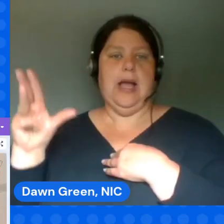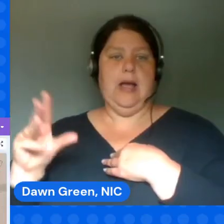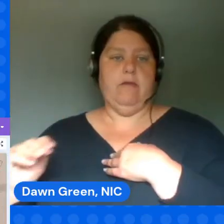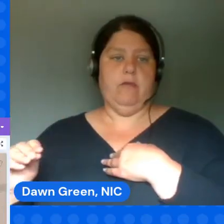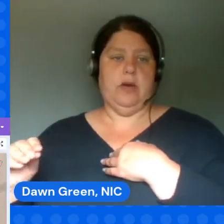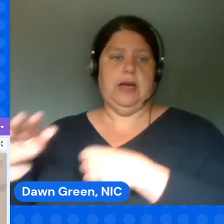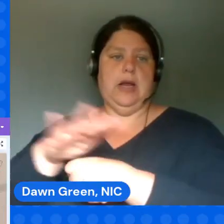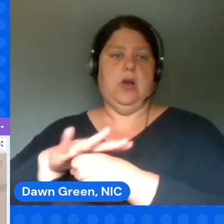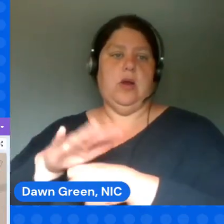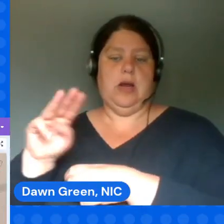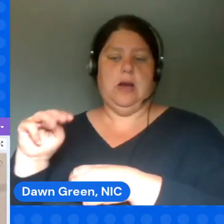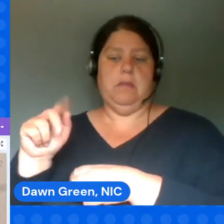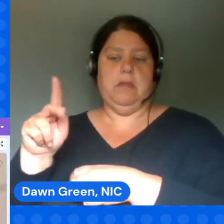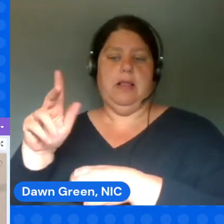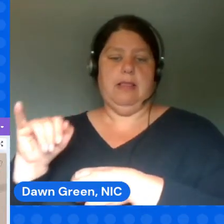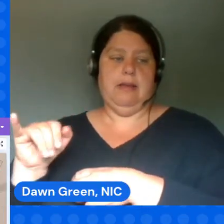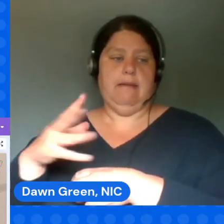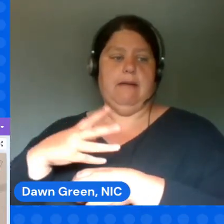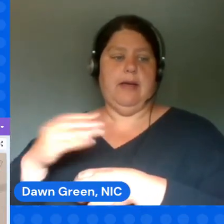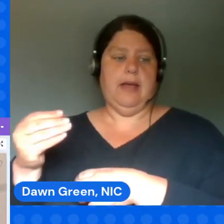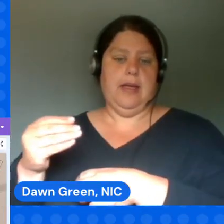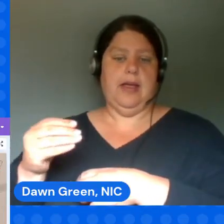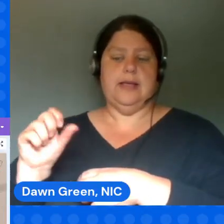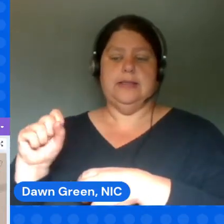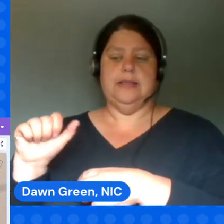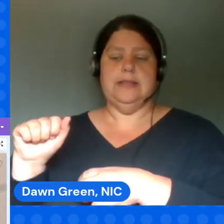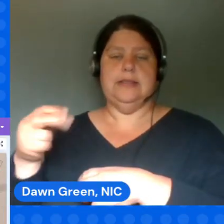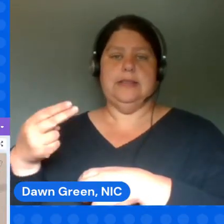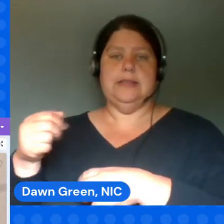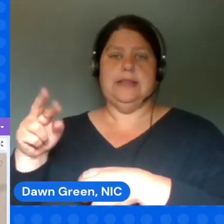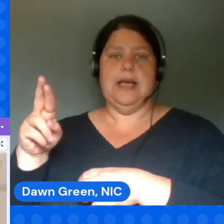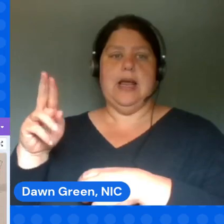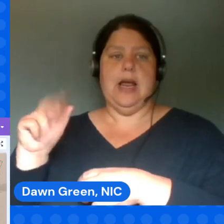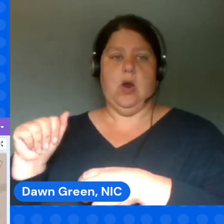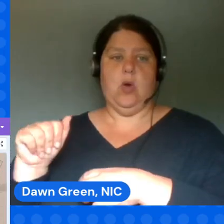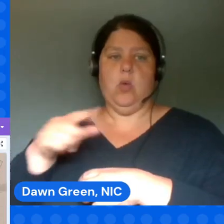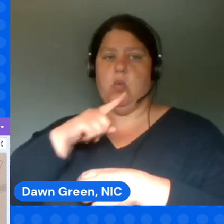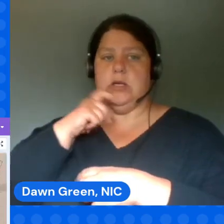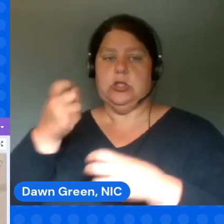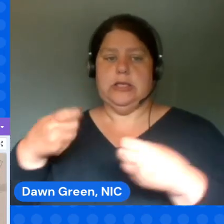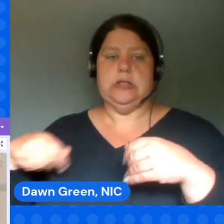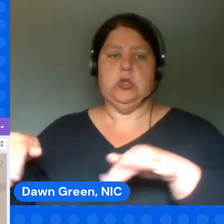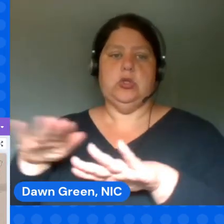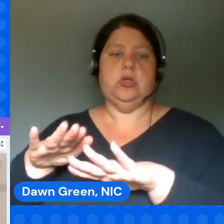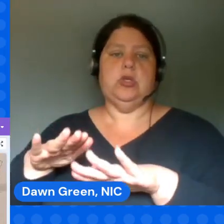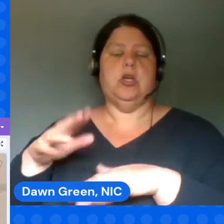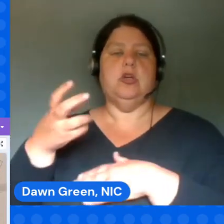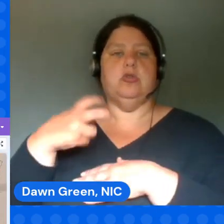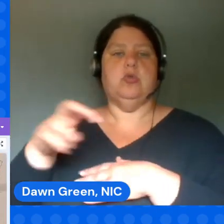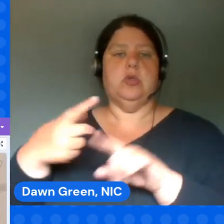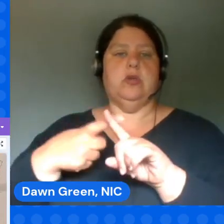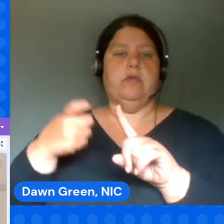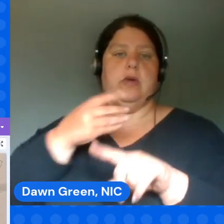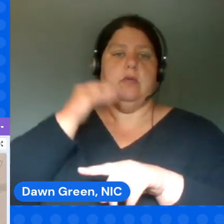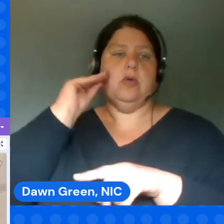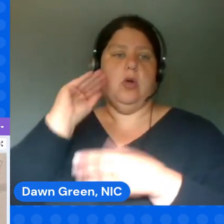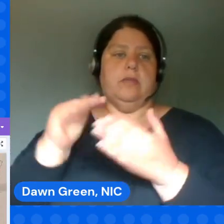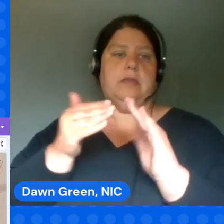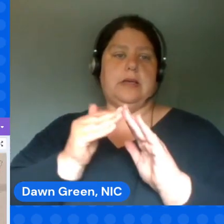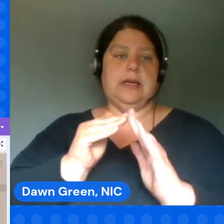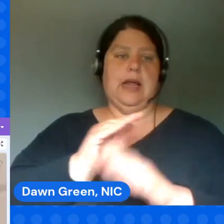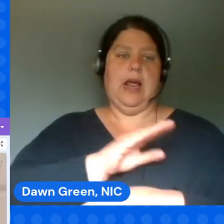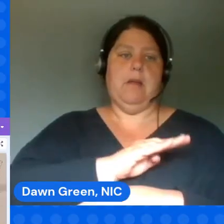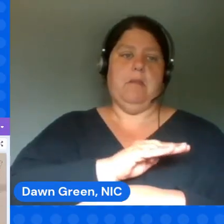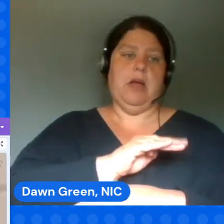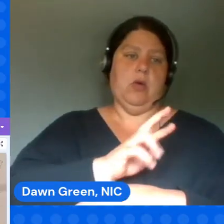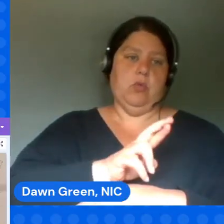Mali, along with the Sahara Desert. And so he's traveling from his hometown of Baton Rouge, and specifically